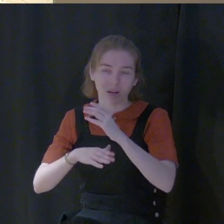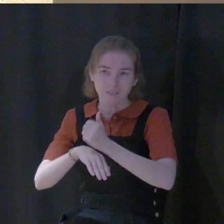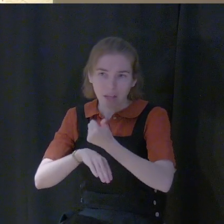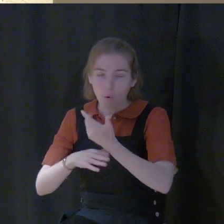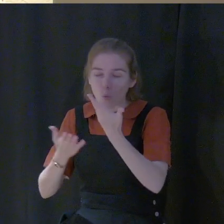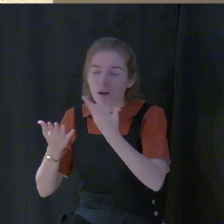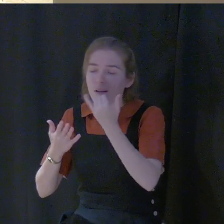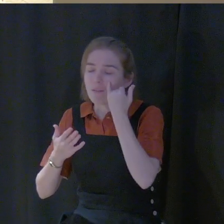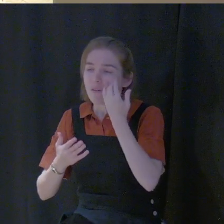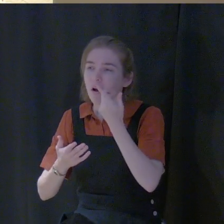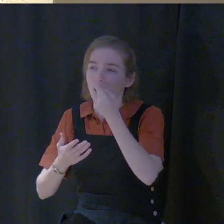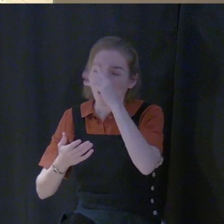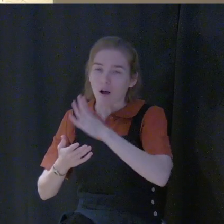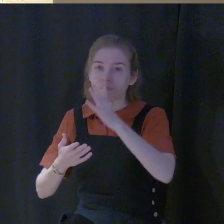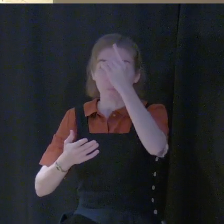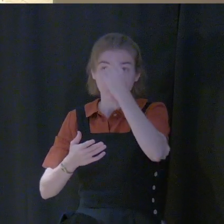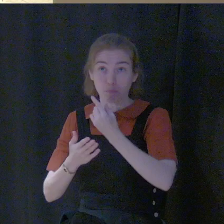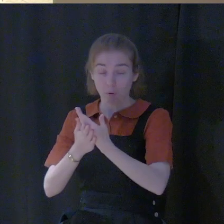morning?